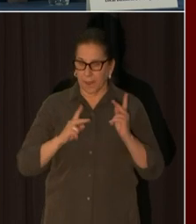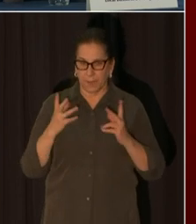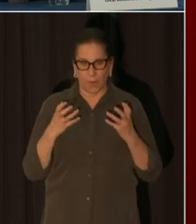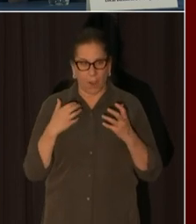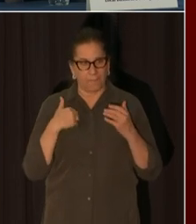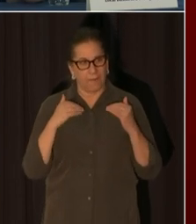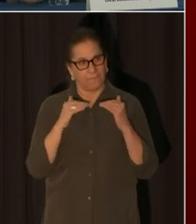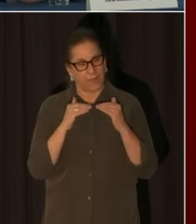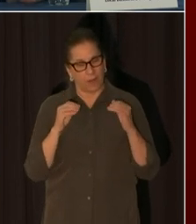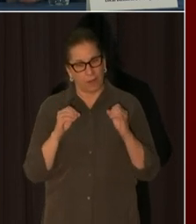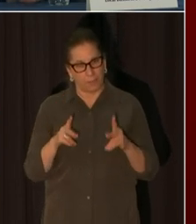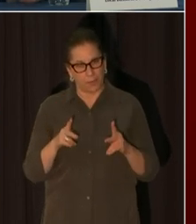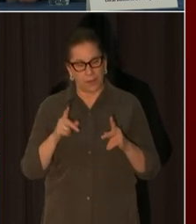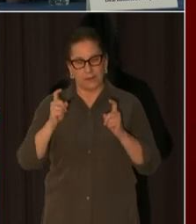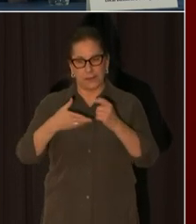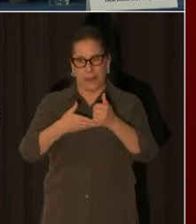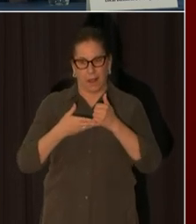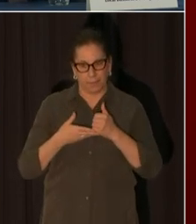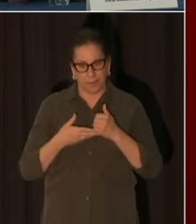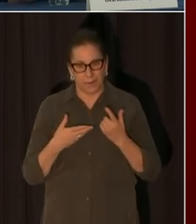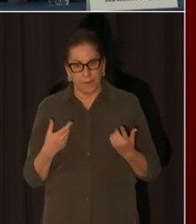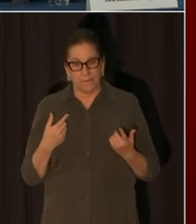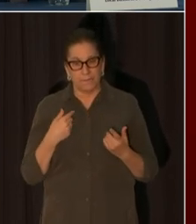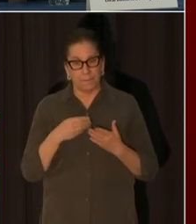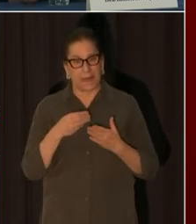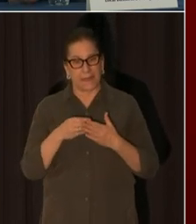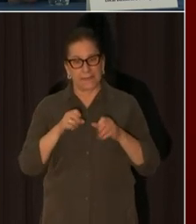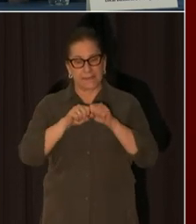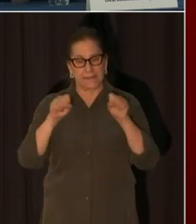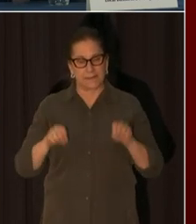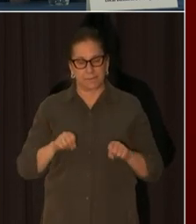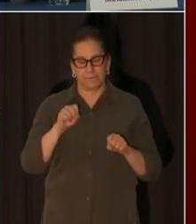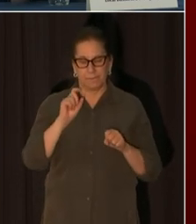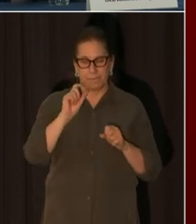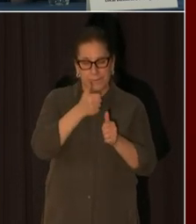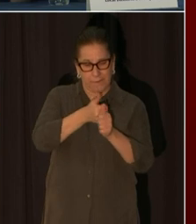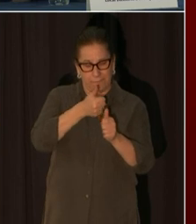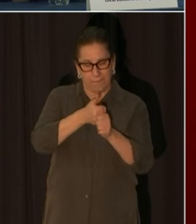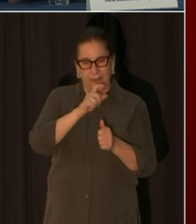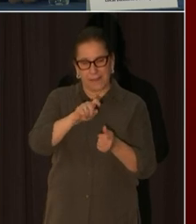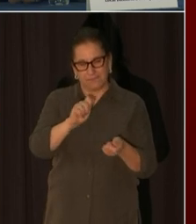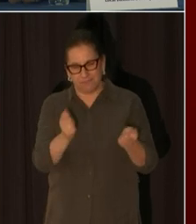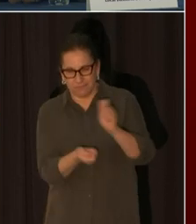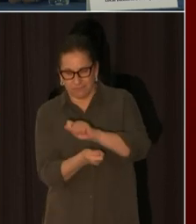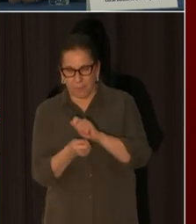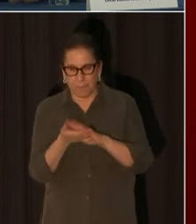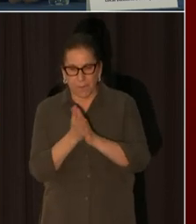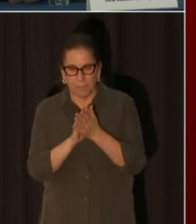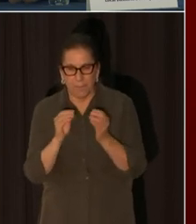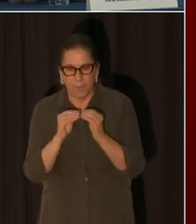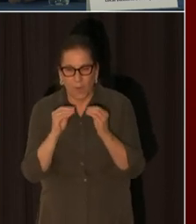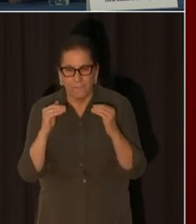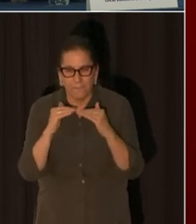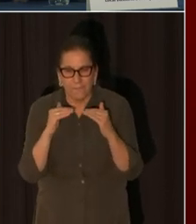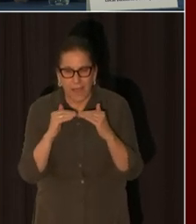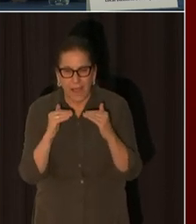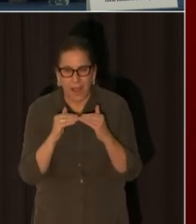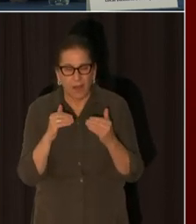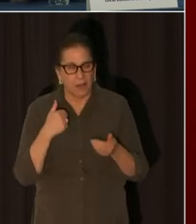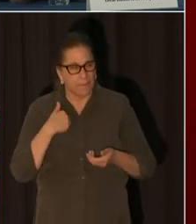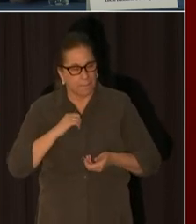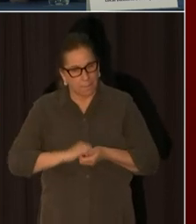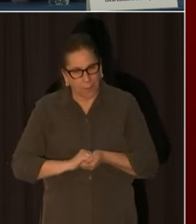and individuals as well. So want to talk a little bit more about some of the resources that we have for businesses. So next up, we'll have